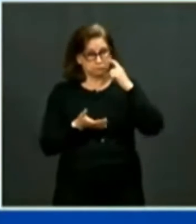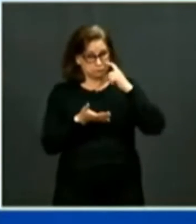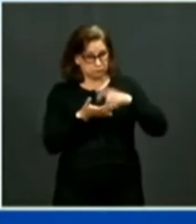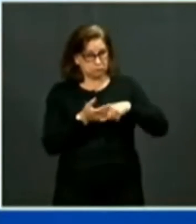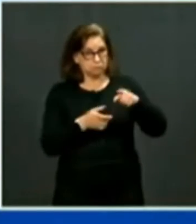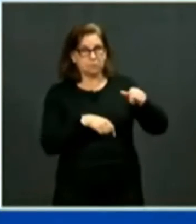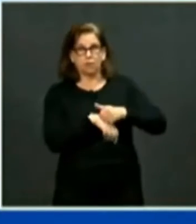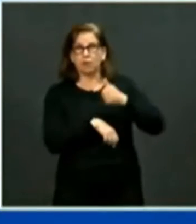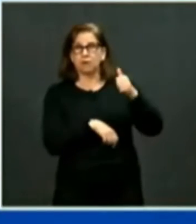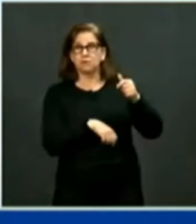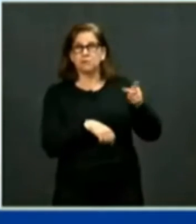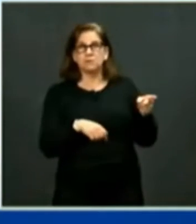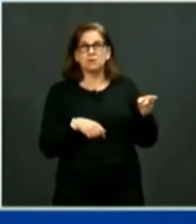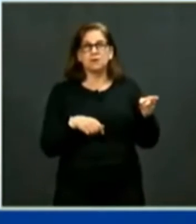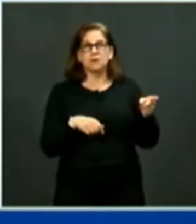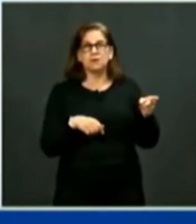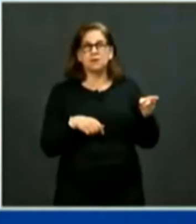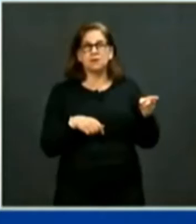Against Women Act.